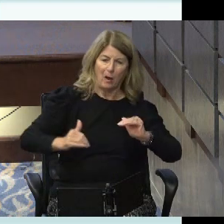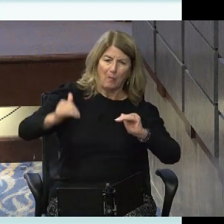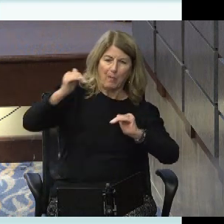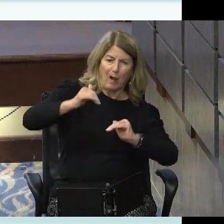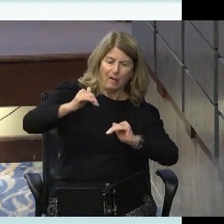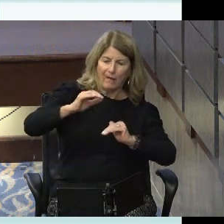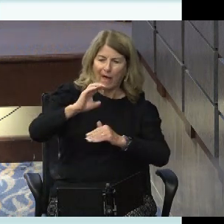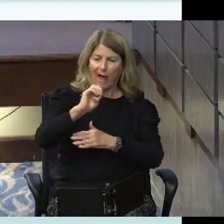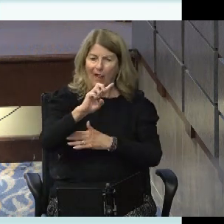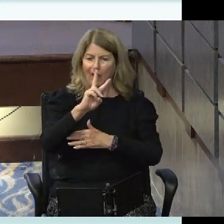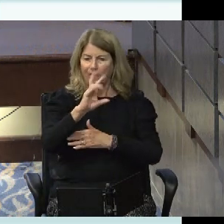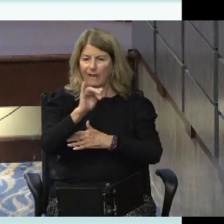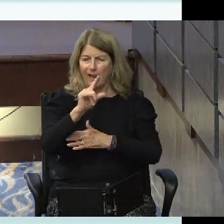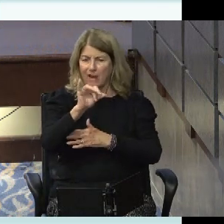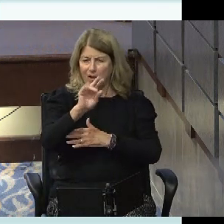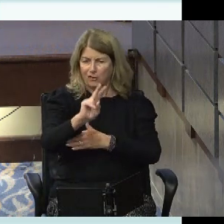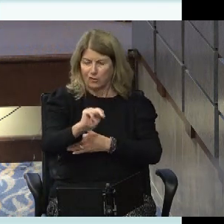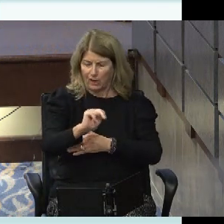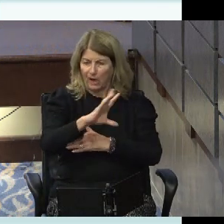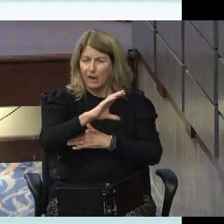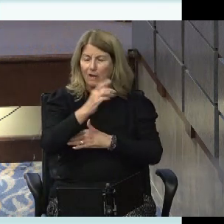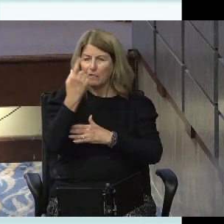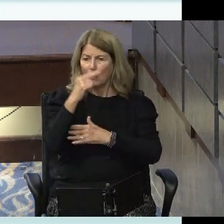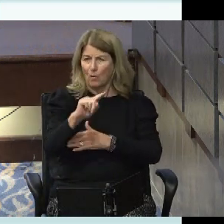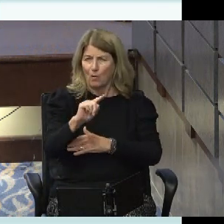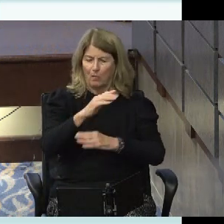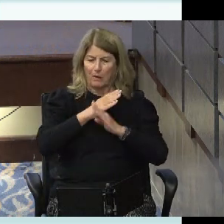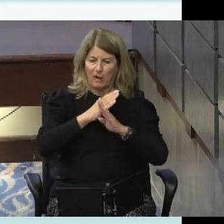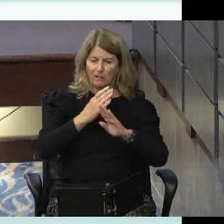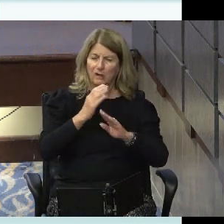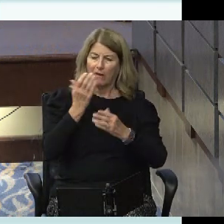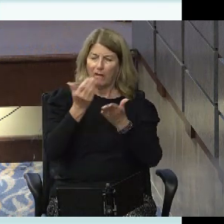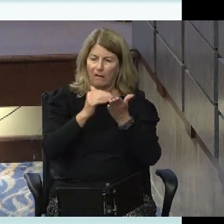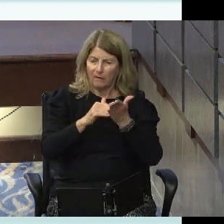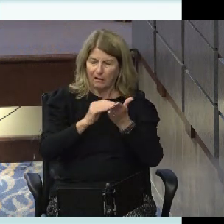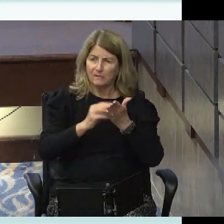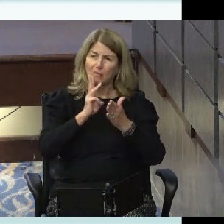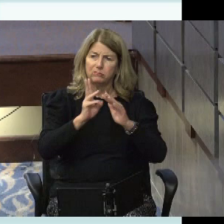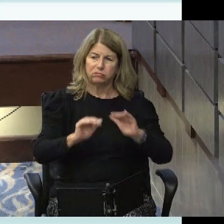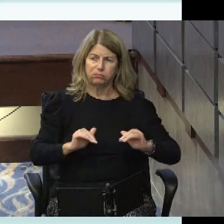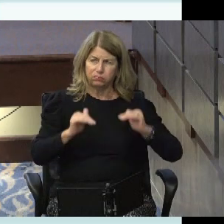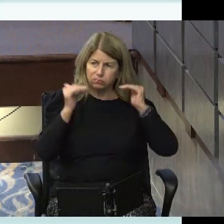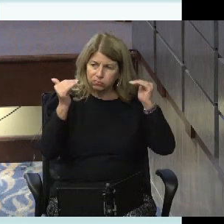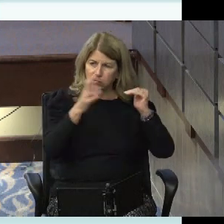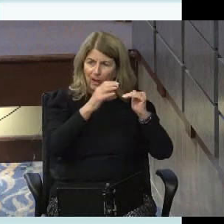to create the program areas and make the connection back to the parking. We swing out around the